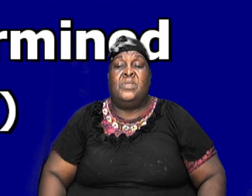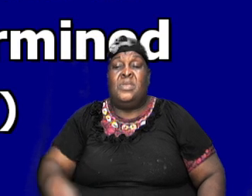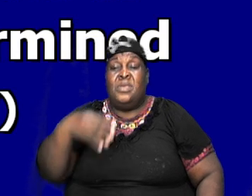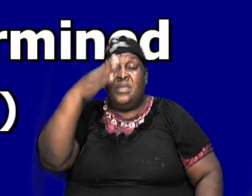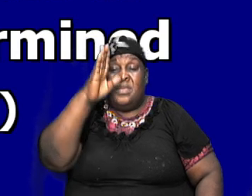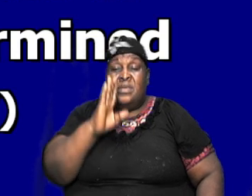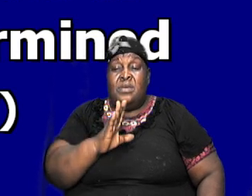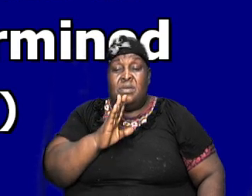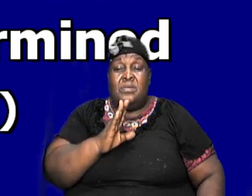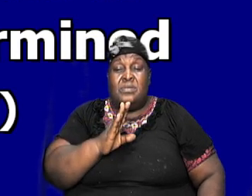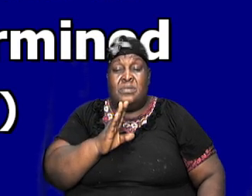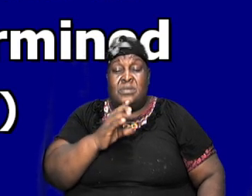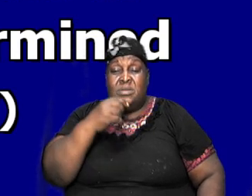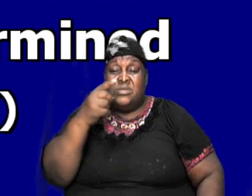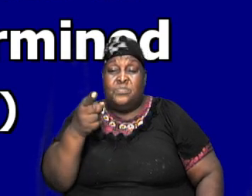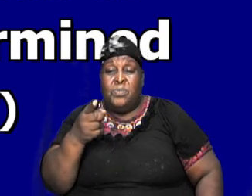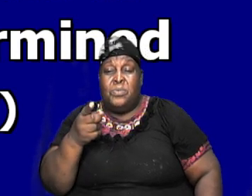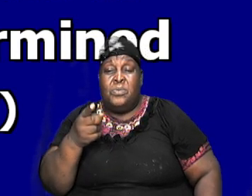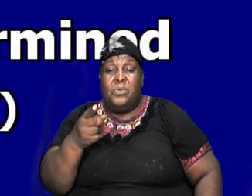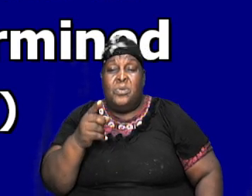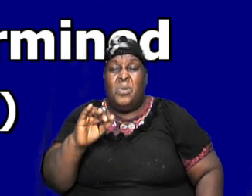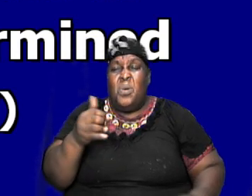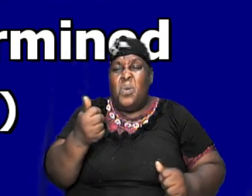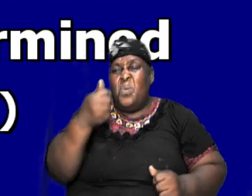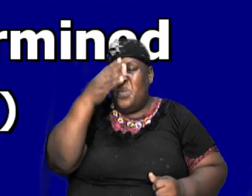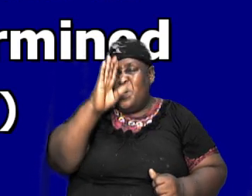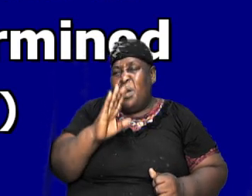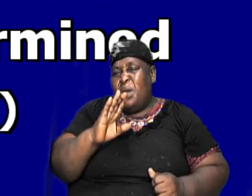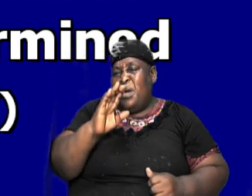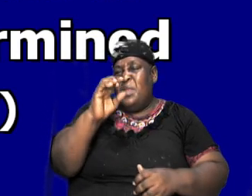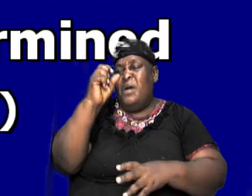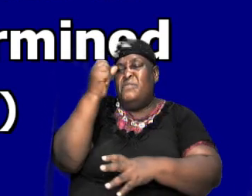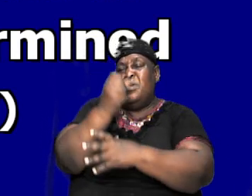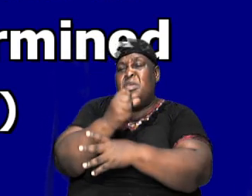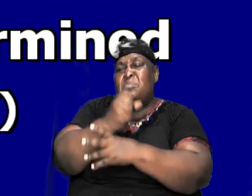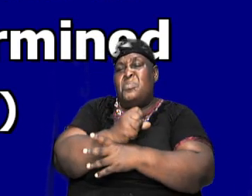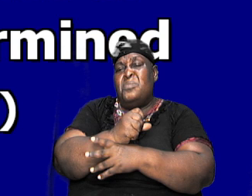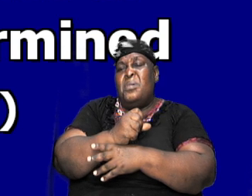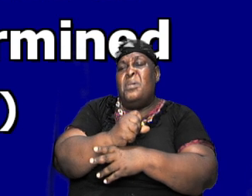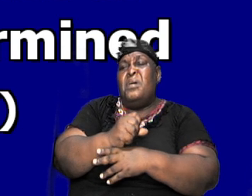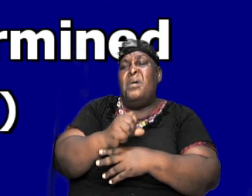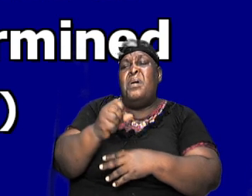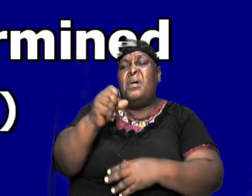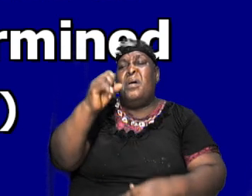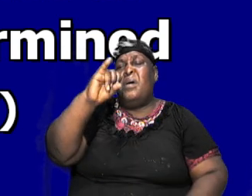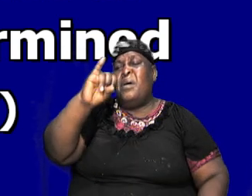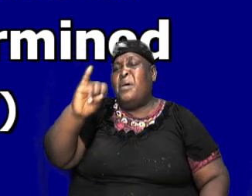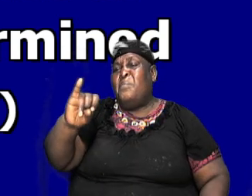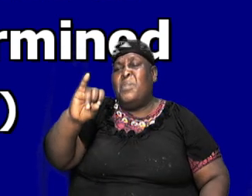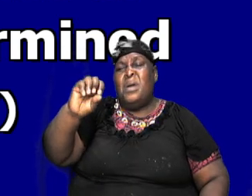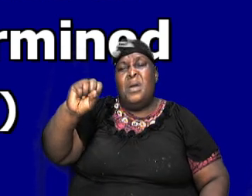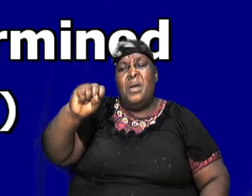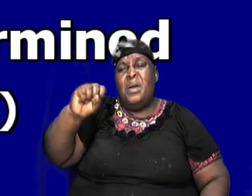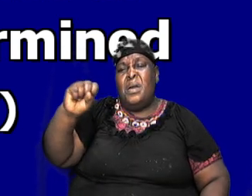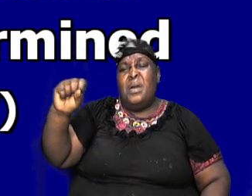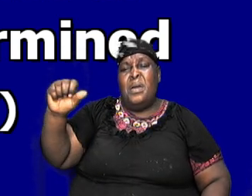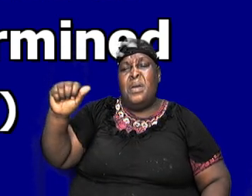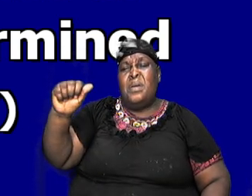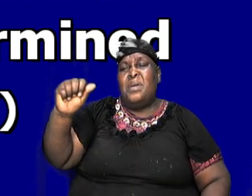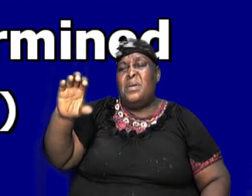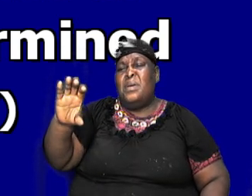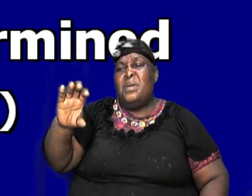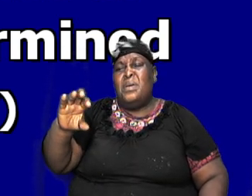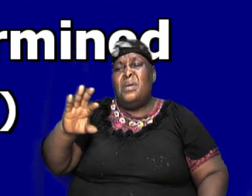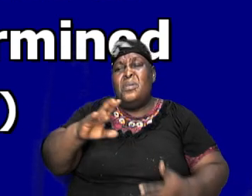And he spoke about how God of Abraham and of Isaac and of Jacob, the God of our father, has glorified his